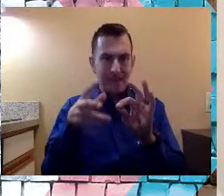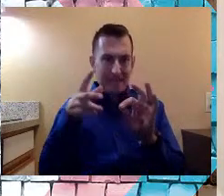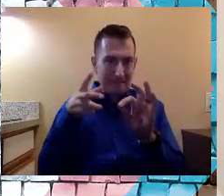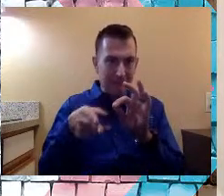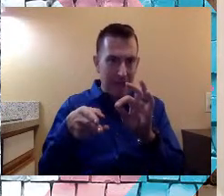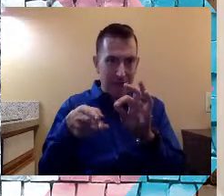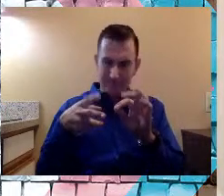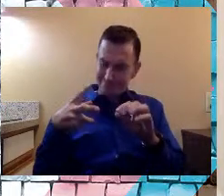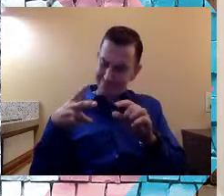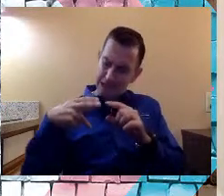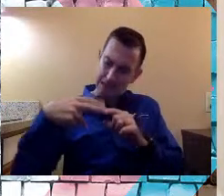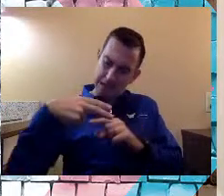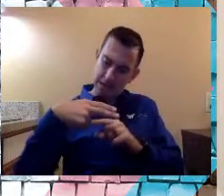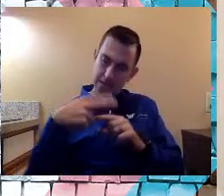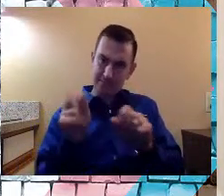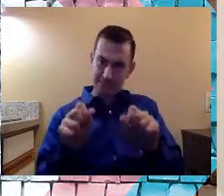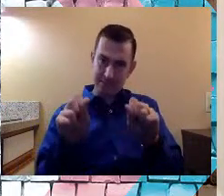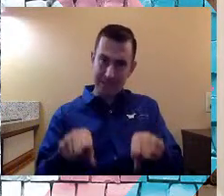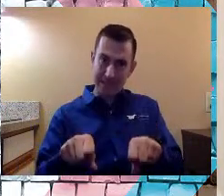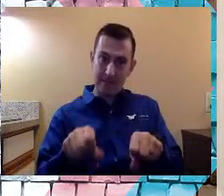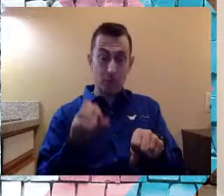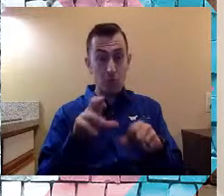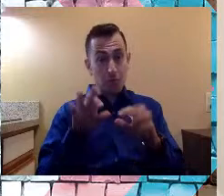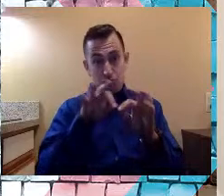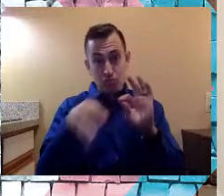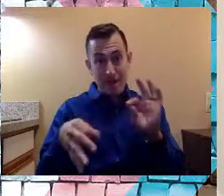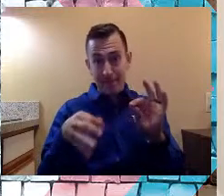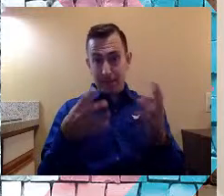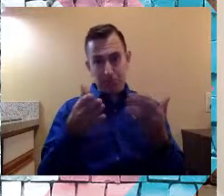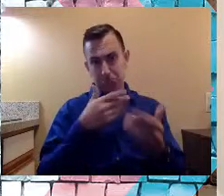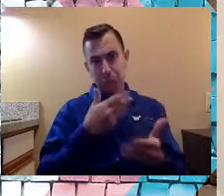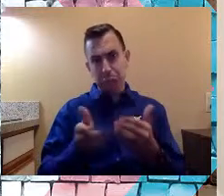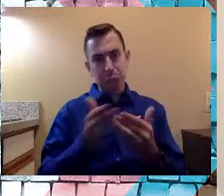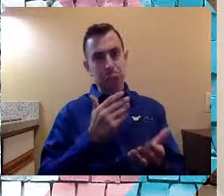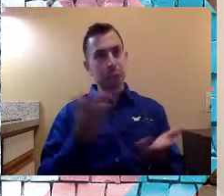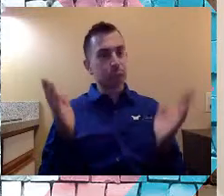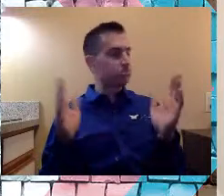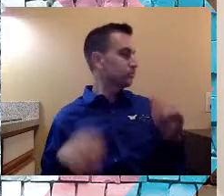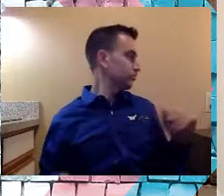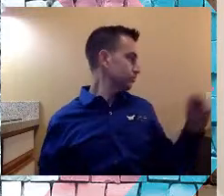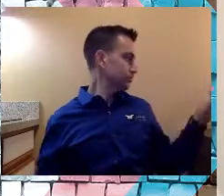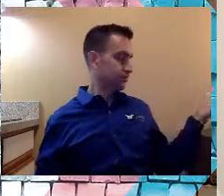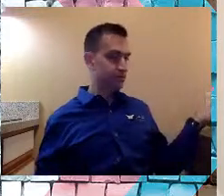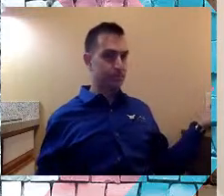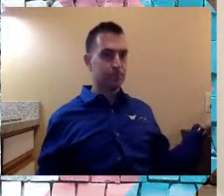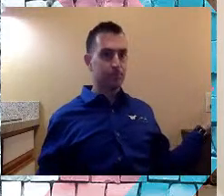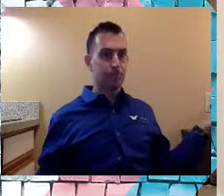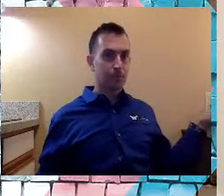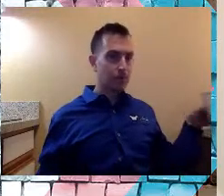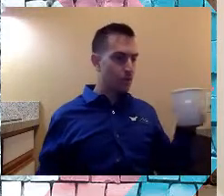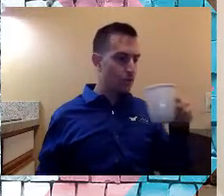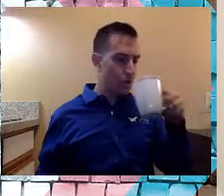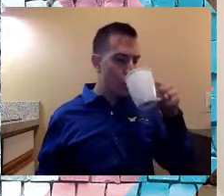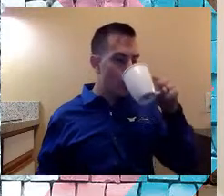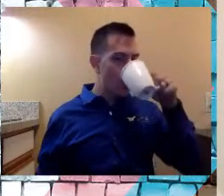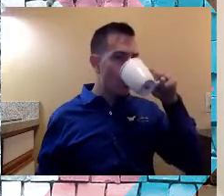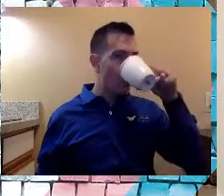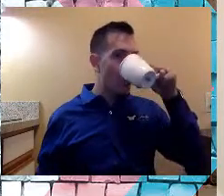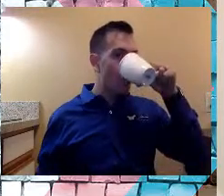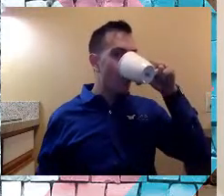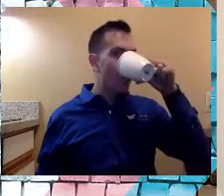into your space. Or you can rip it and try to do the same thing. Whatever makes you happy, whatever you